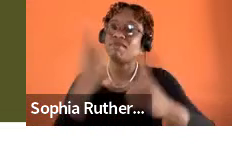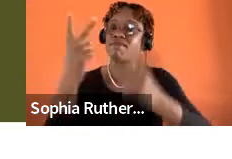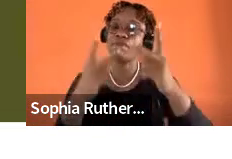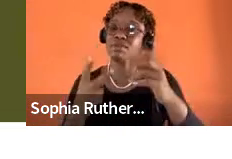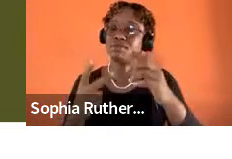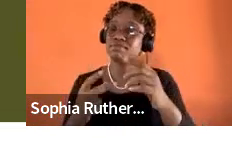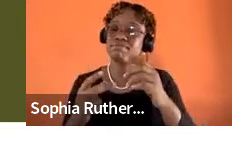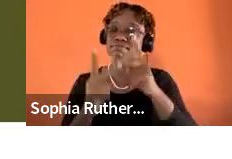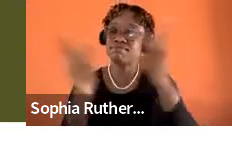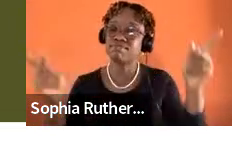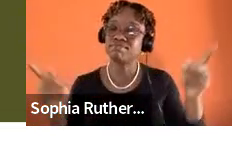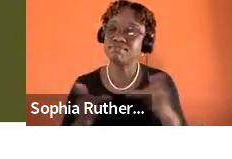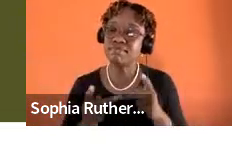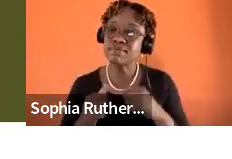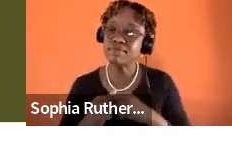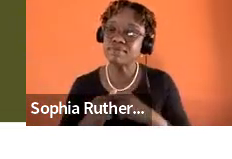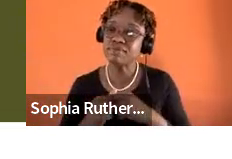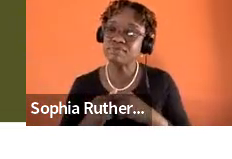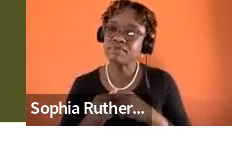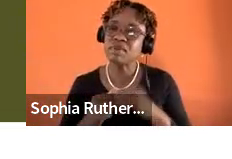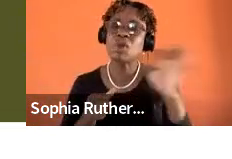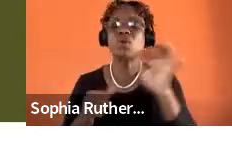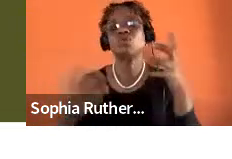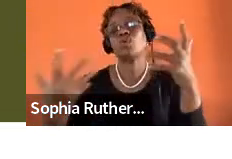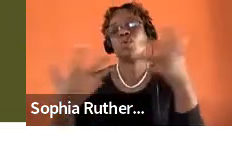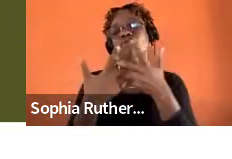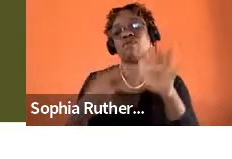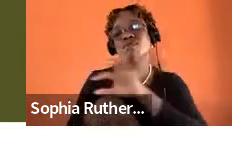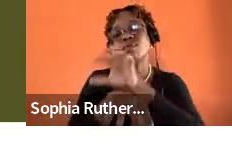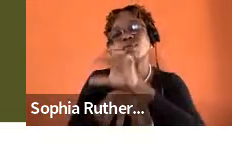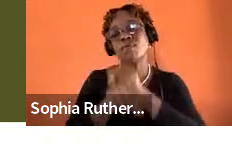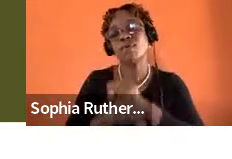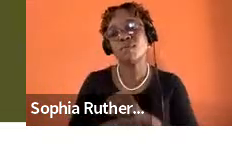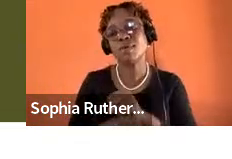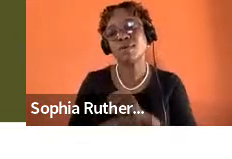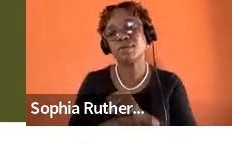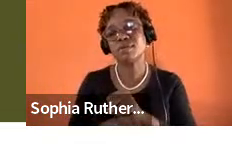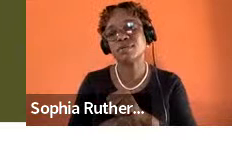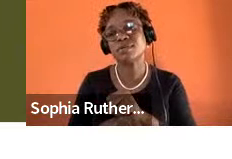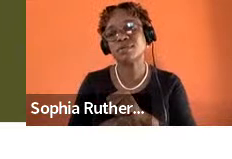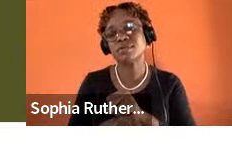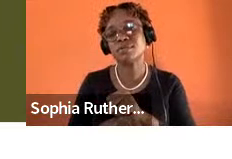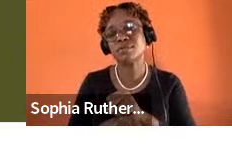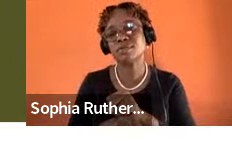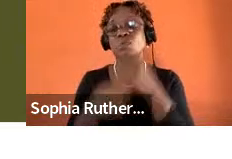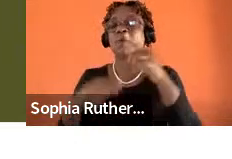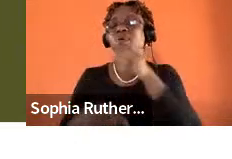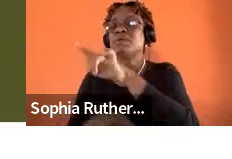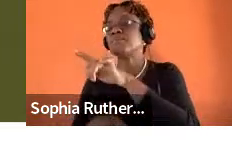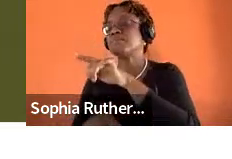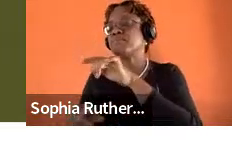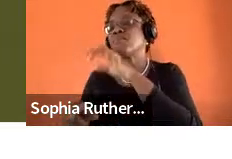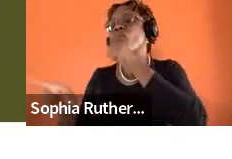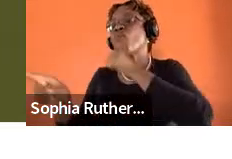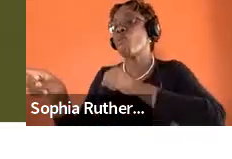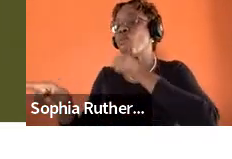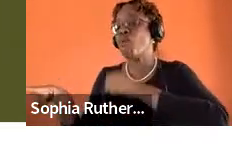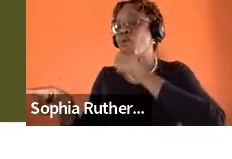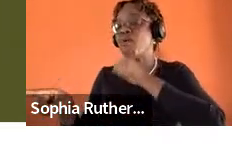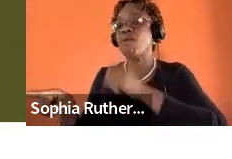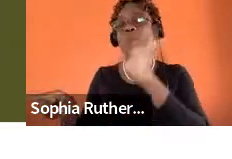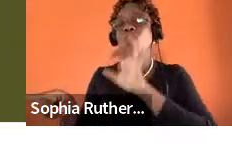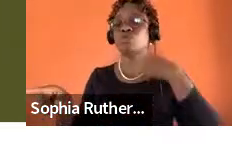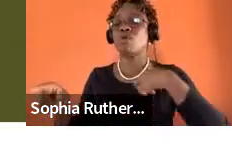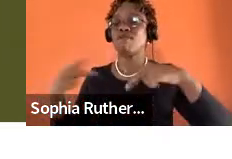related to appointments. And there was an instance where this older person with a physical disability, he went